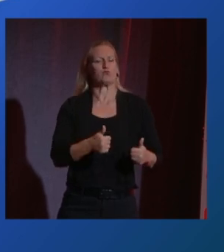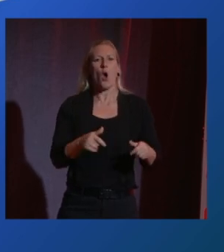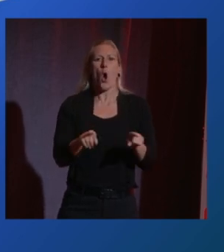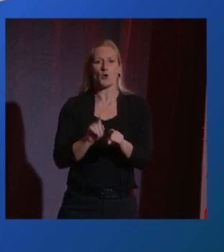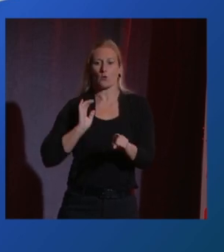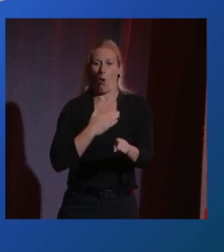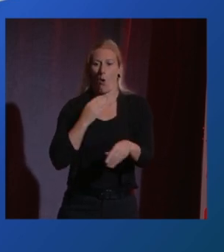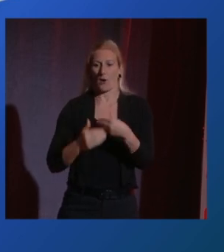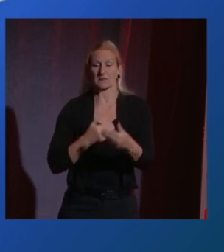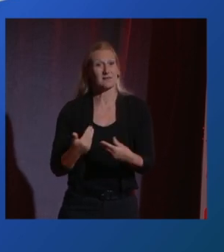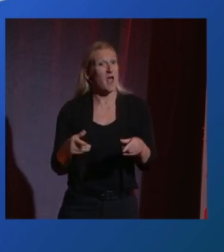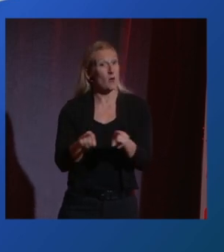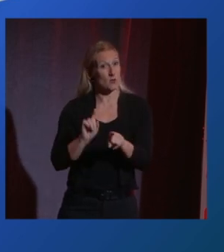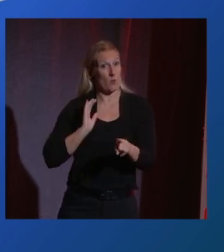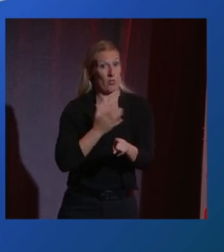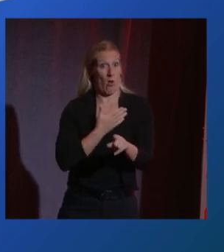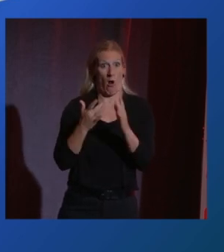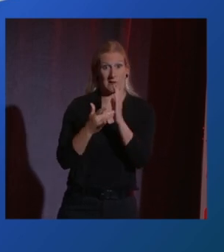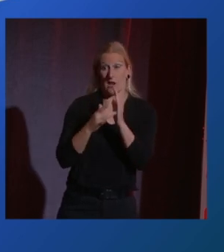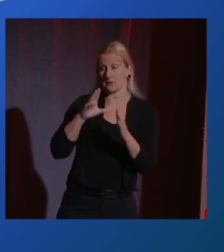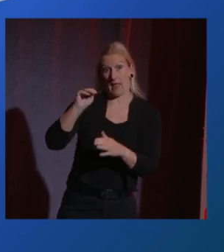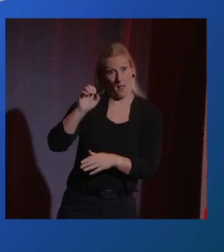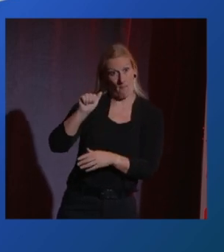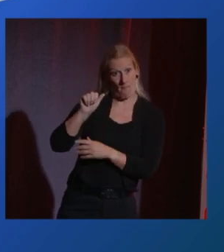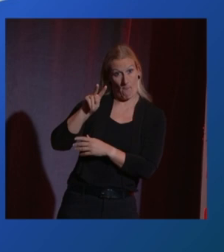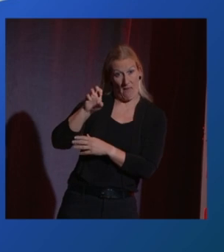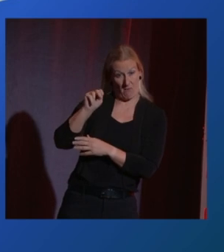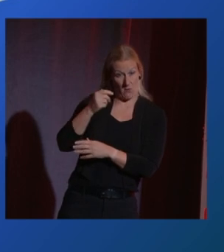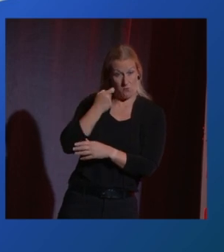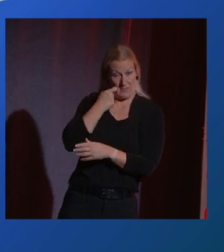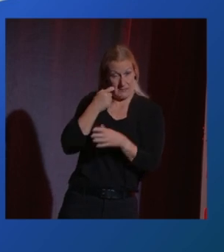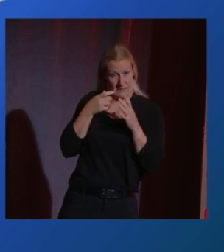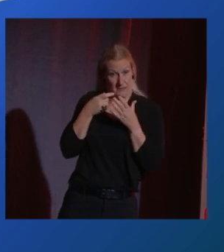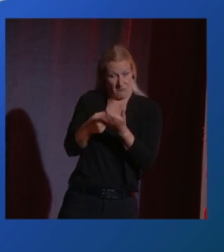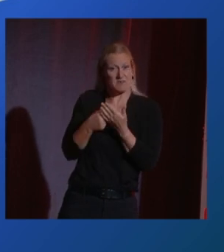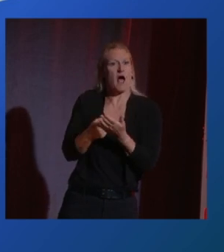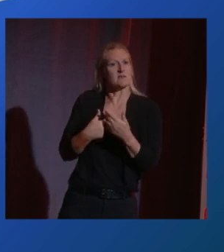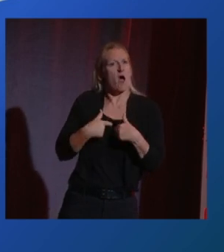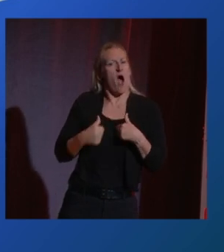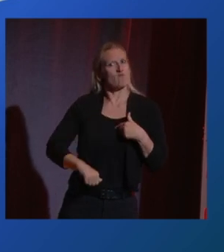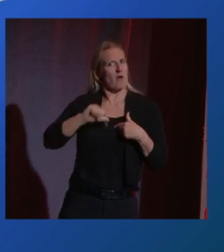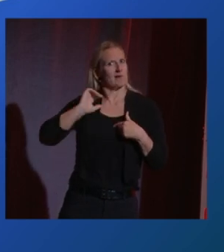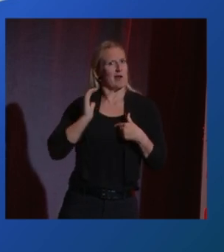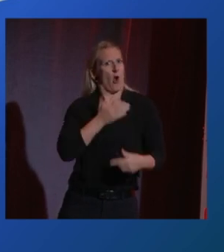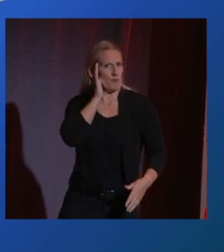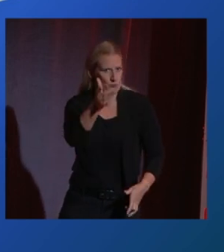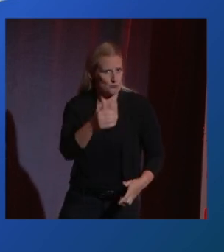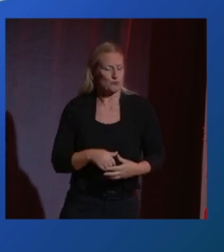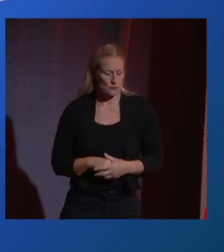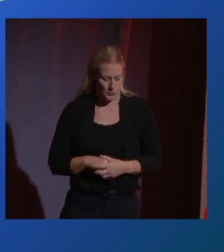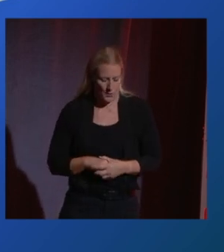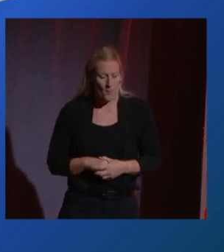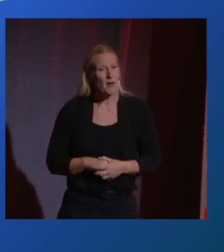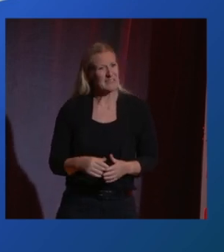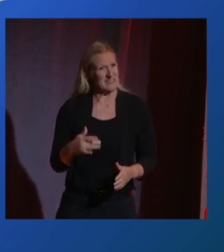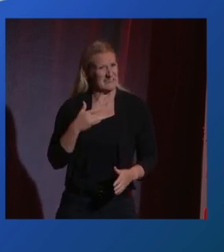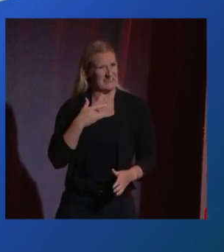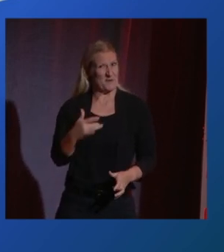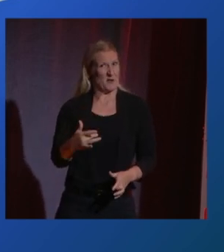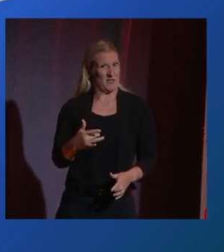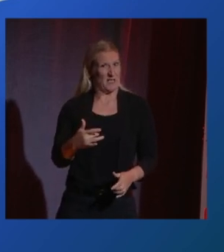really confident in our future so I would have to honestly tell you the thing that typically keeps me